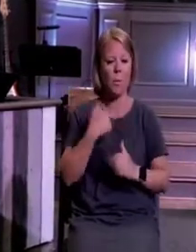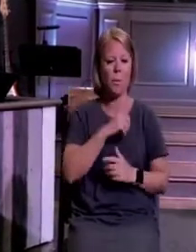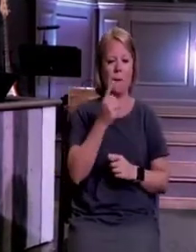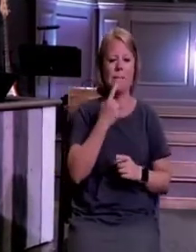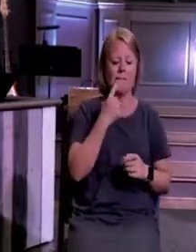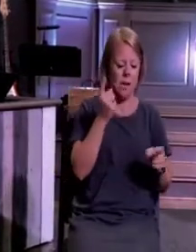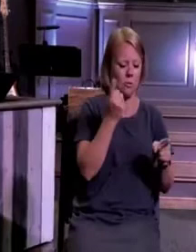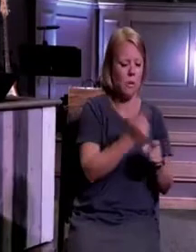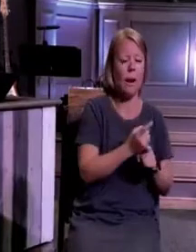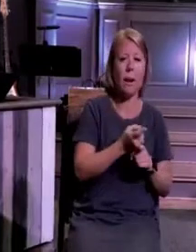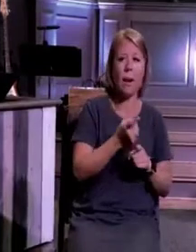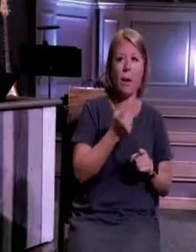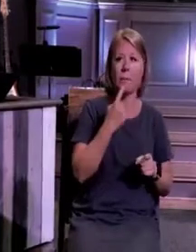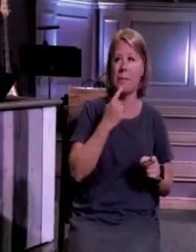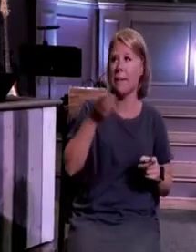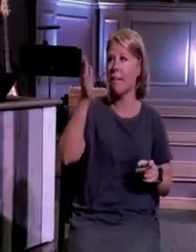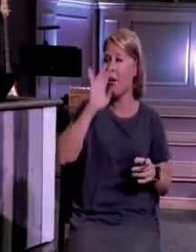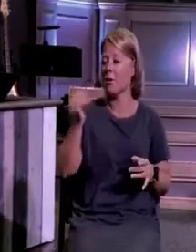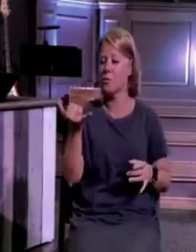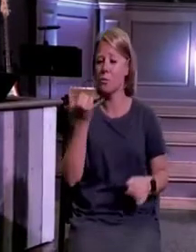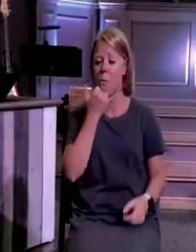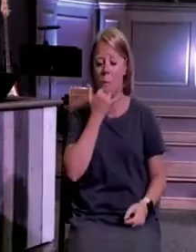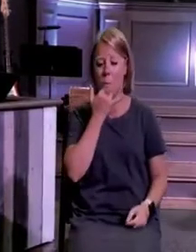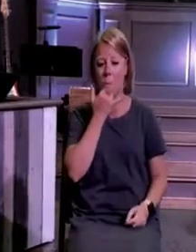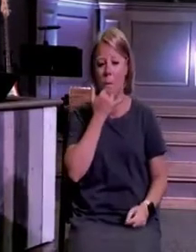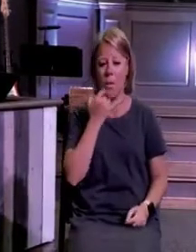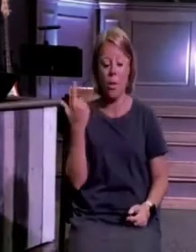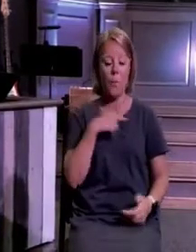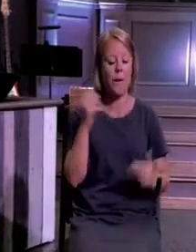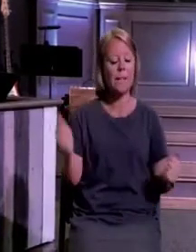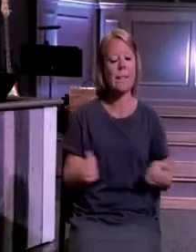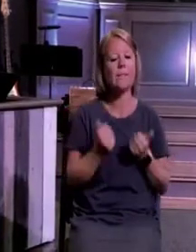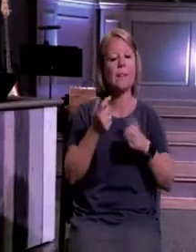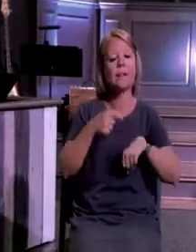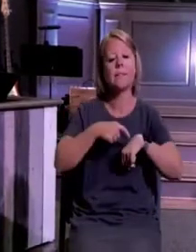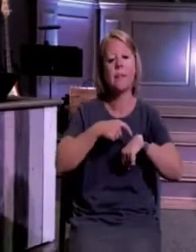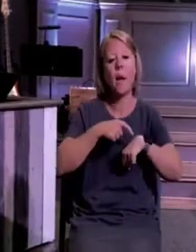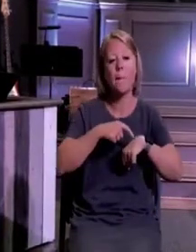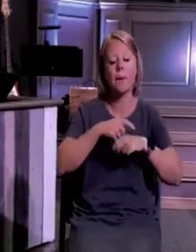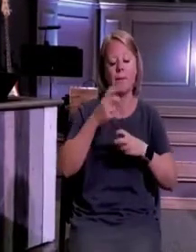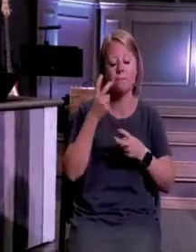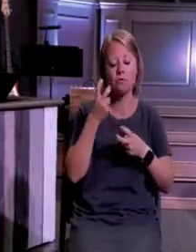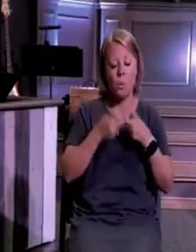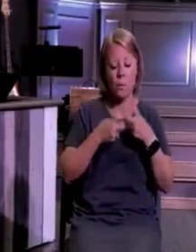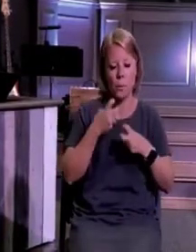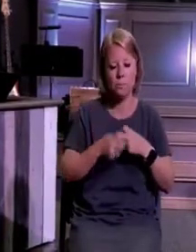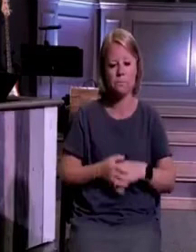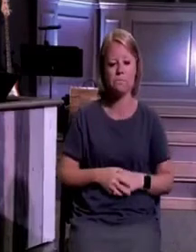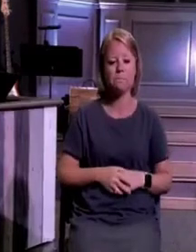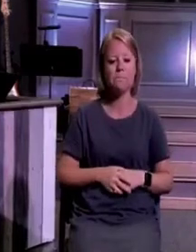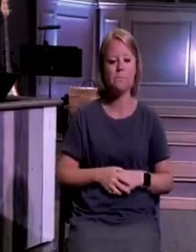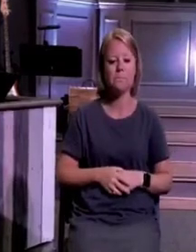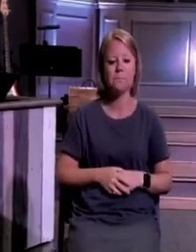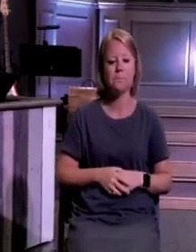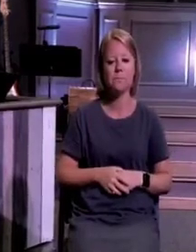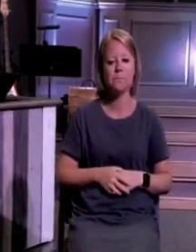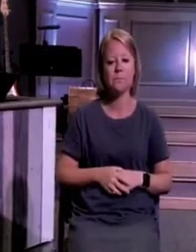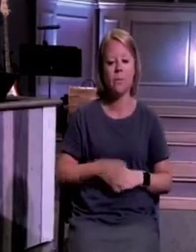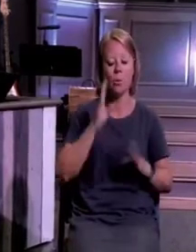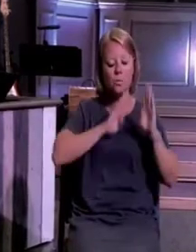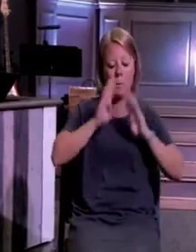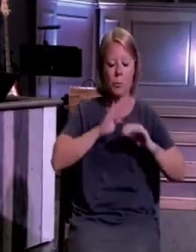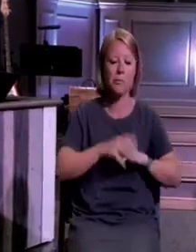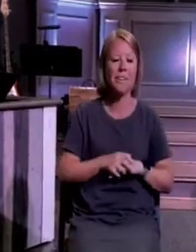we call God wrong. We're living in a time of trouble. The weeping